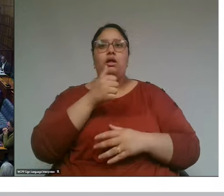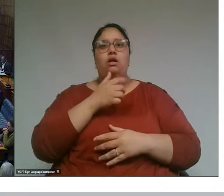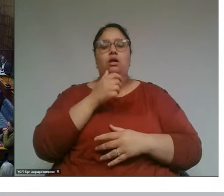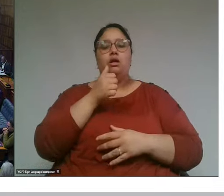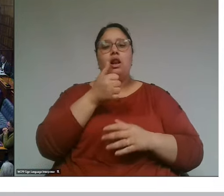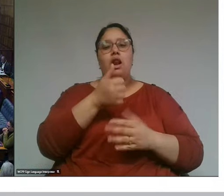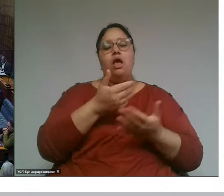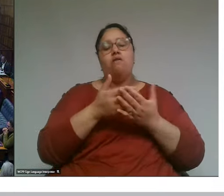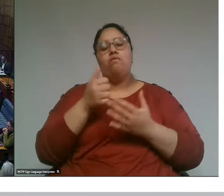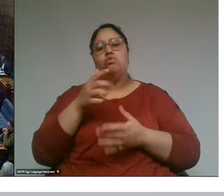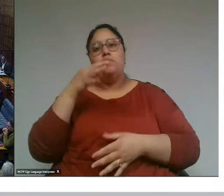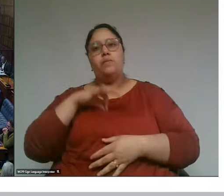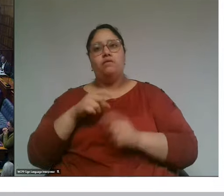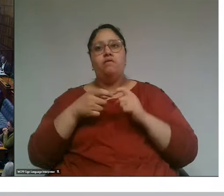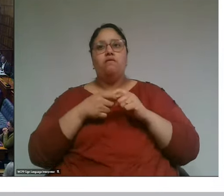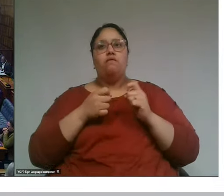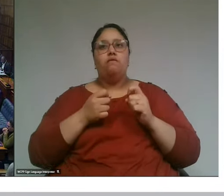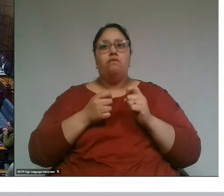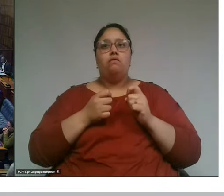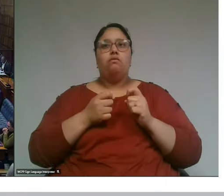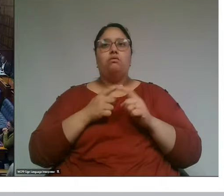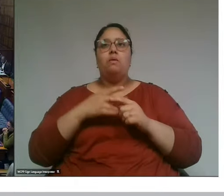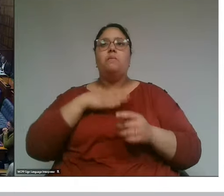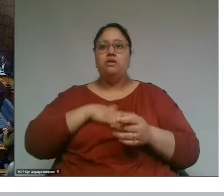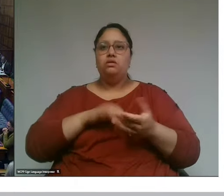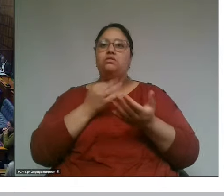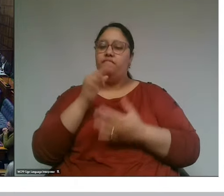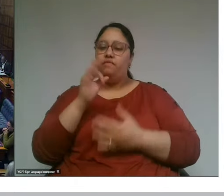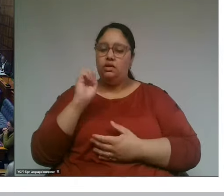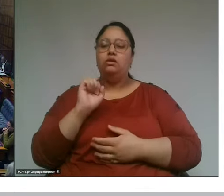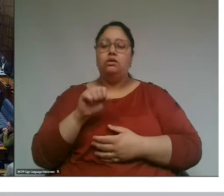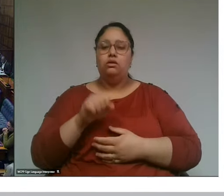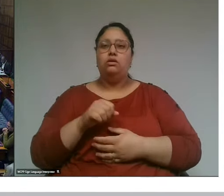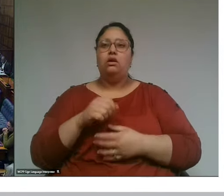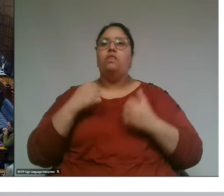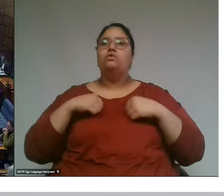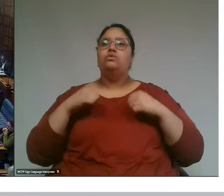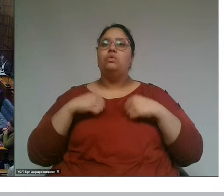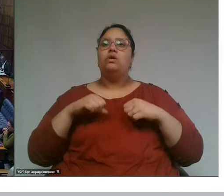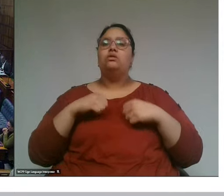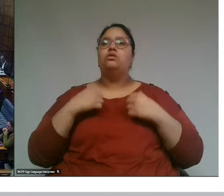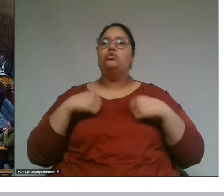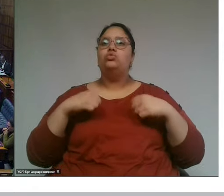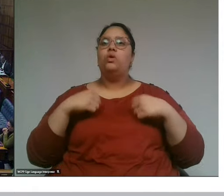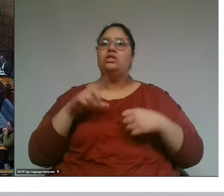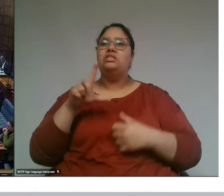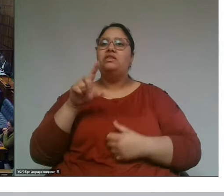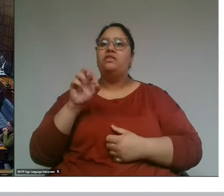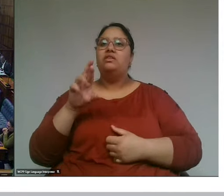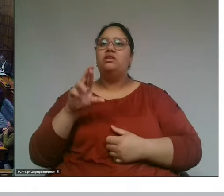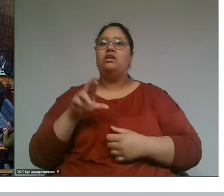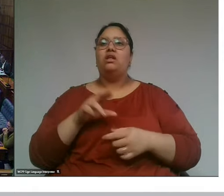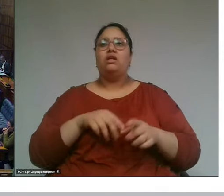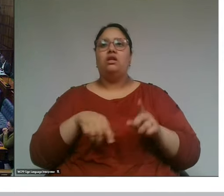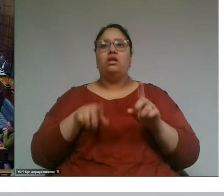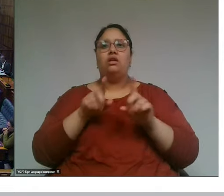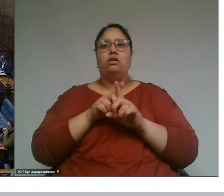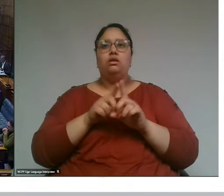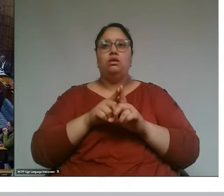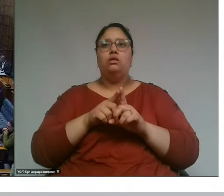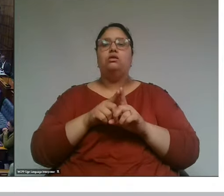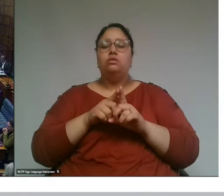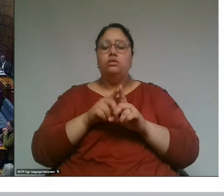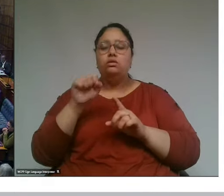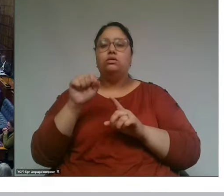we can benefit from the benefit of skills residing in a specific area to make sure that you get economies of scale and also to look at Cost